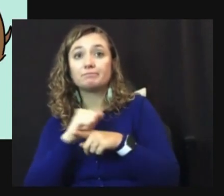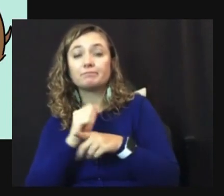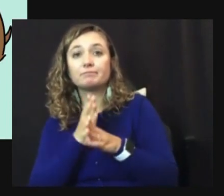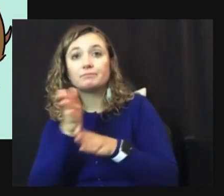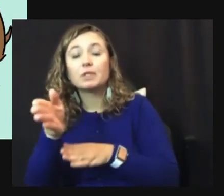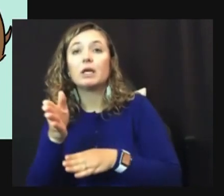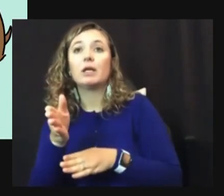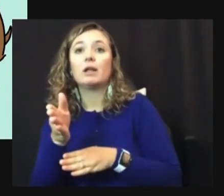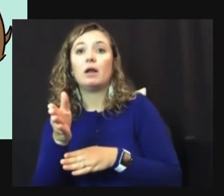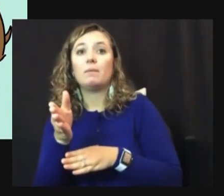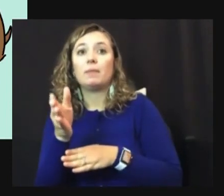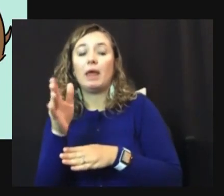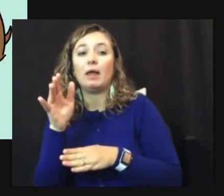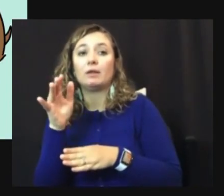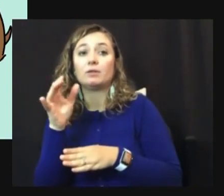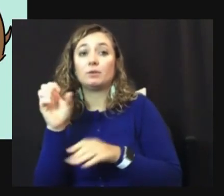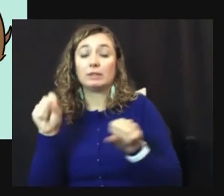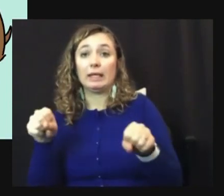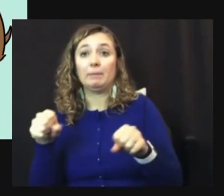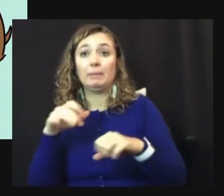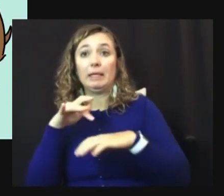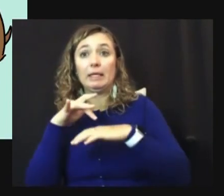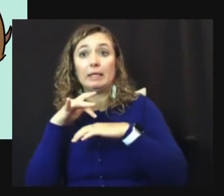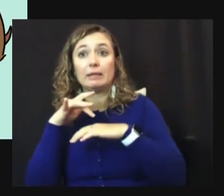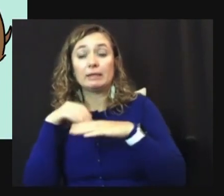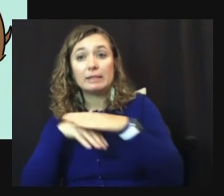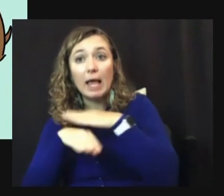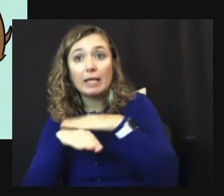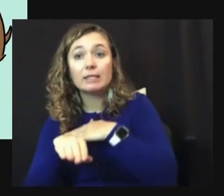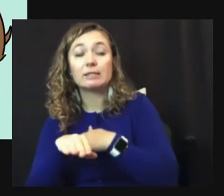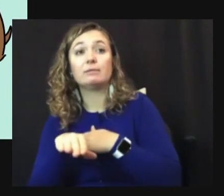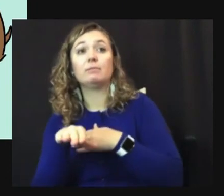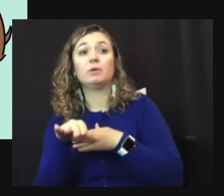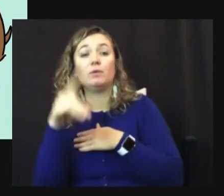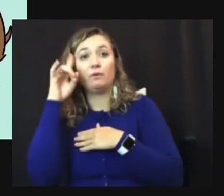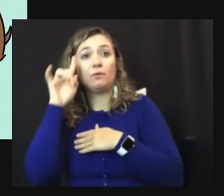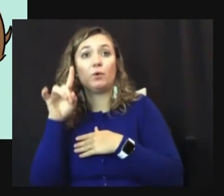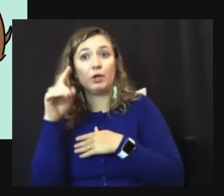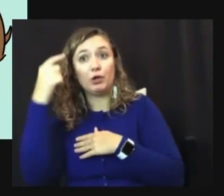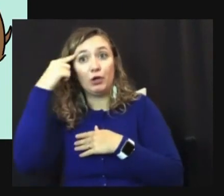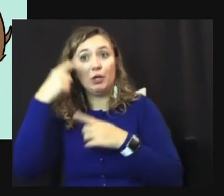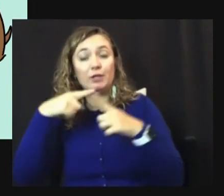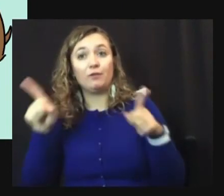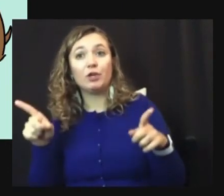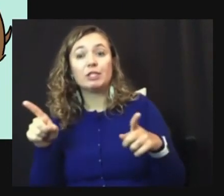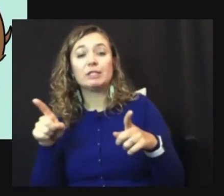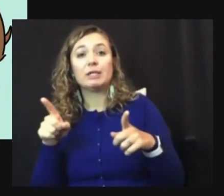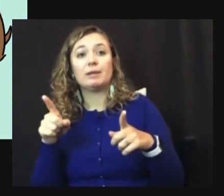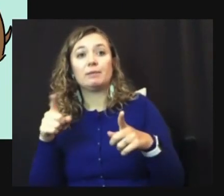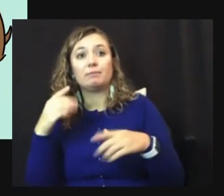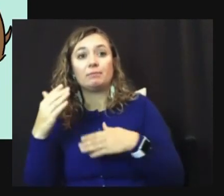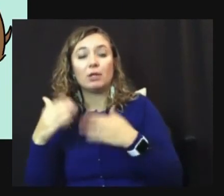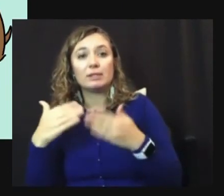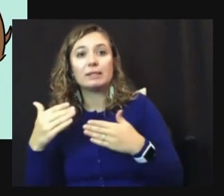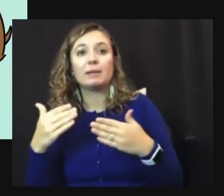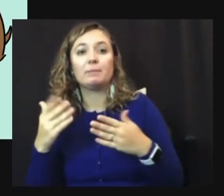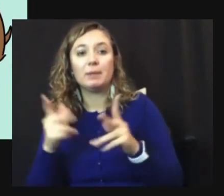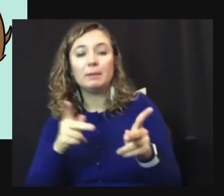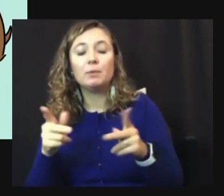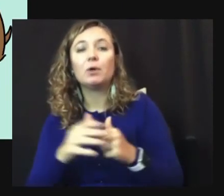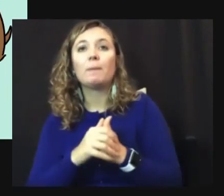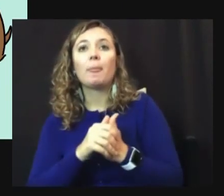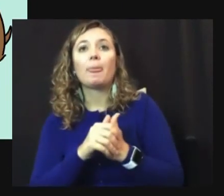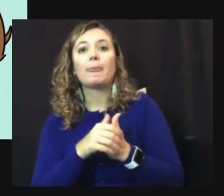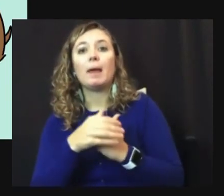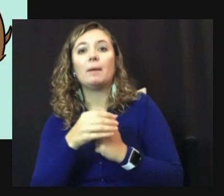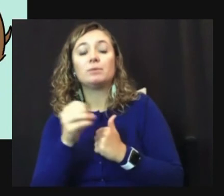minds, and so that neurodivergent minds can make it through the training system and become the therapists that neurodivergent people need.